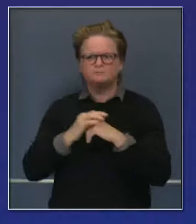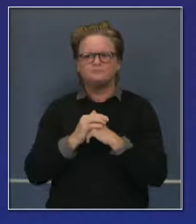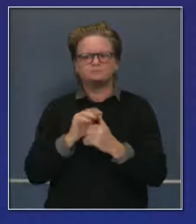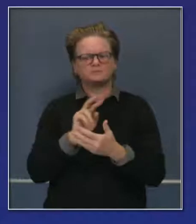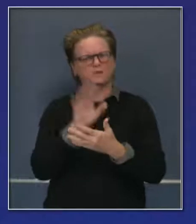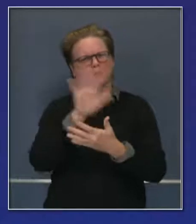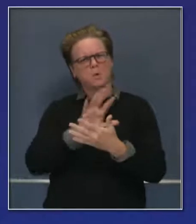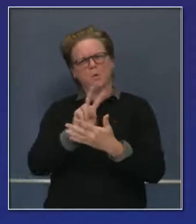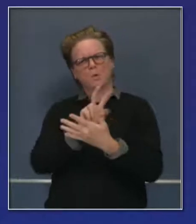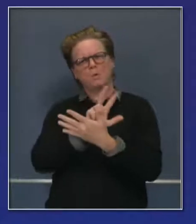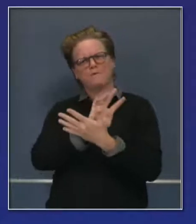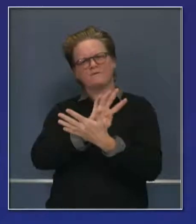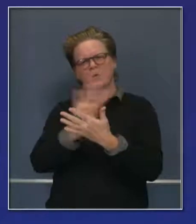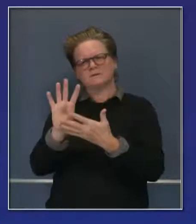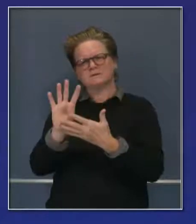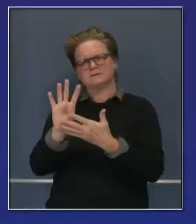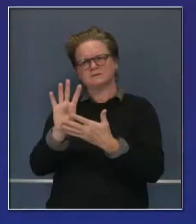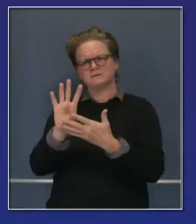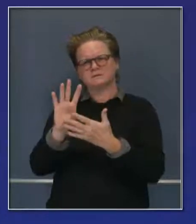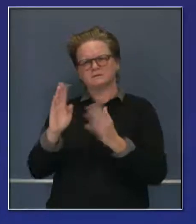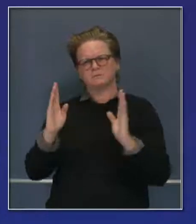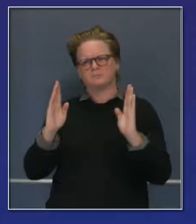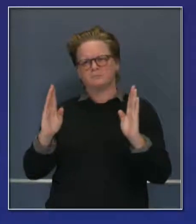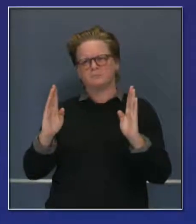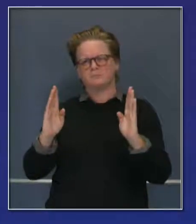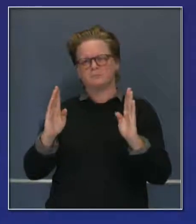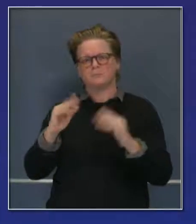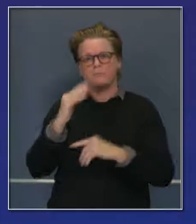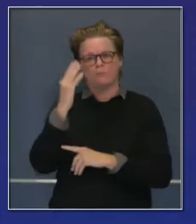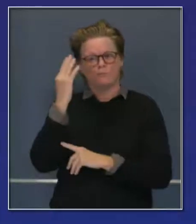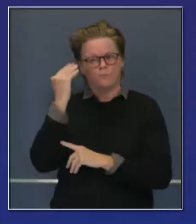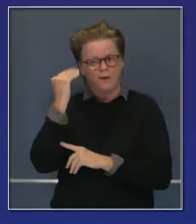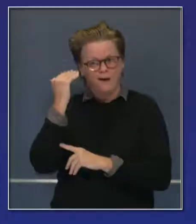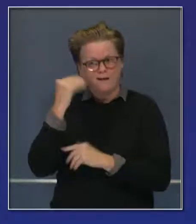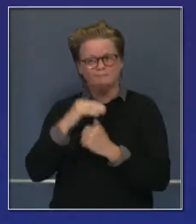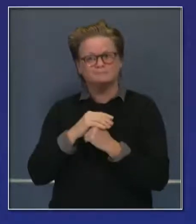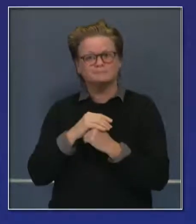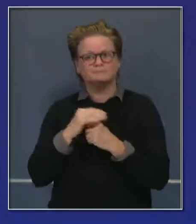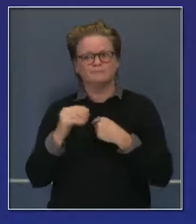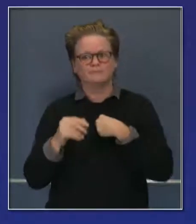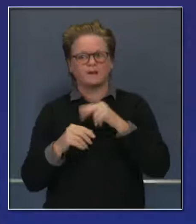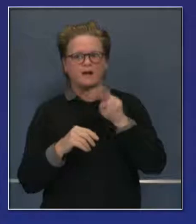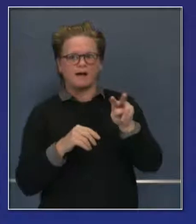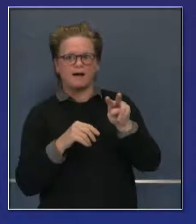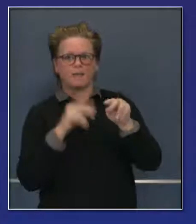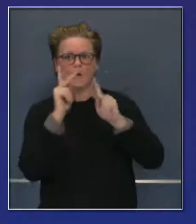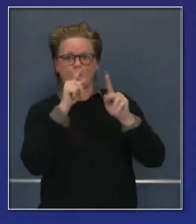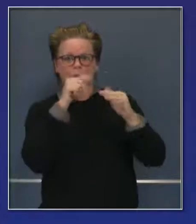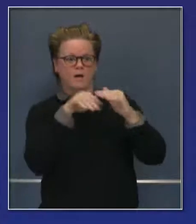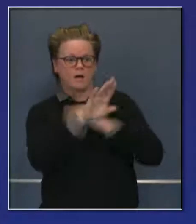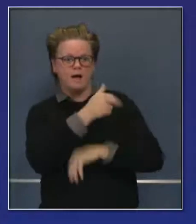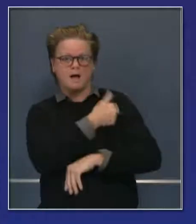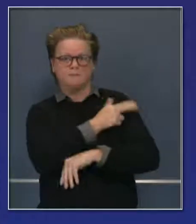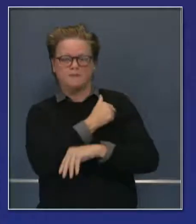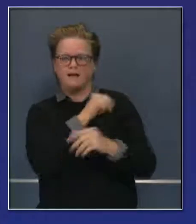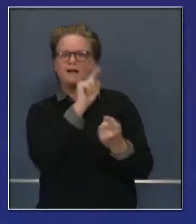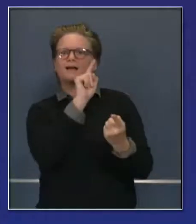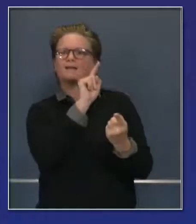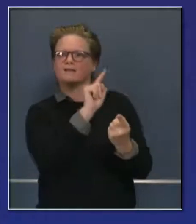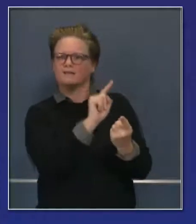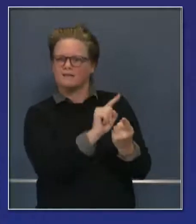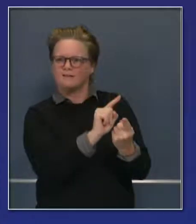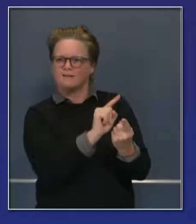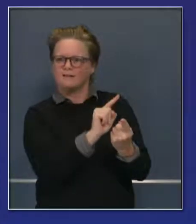to see a rate of decline begin to mitigate. We started to see some stabilization in the hospitalizations. And a few weeks